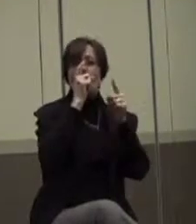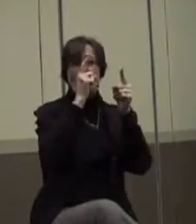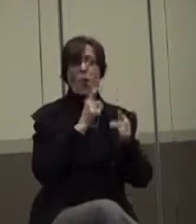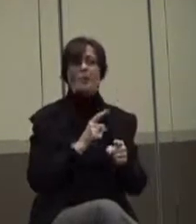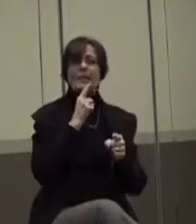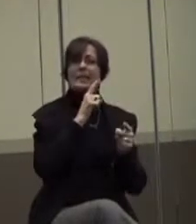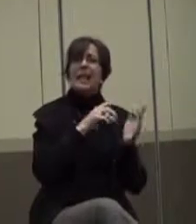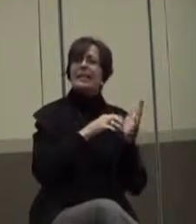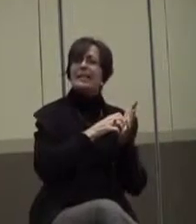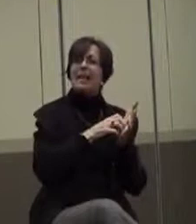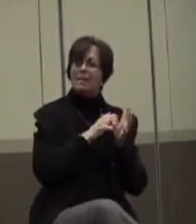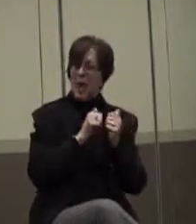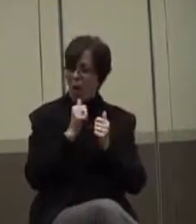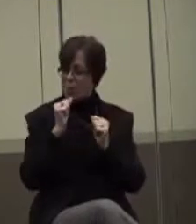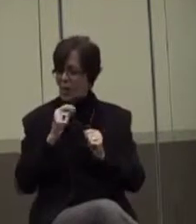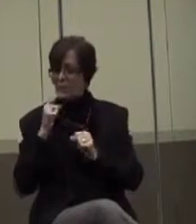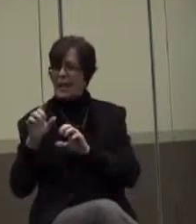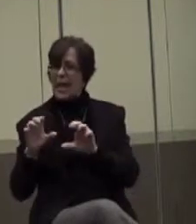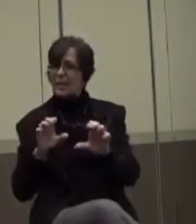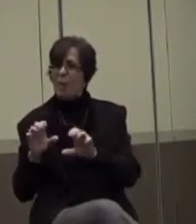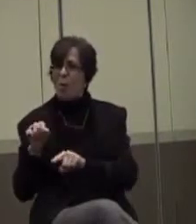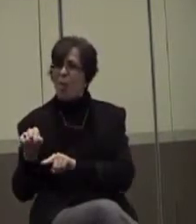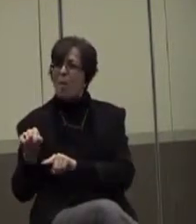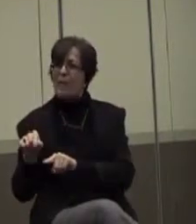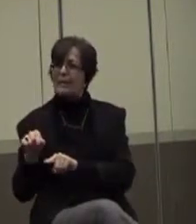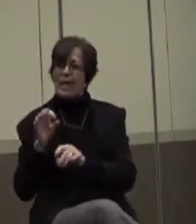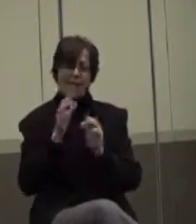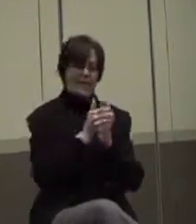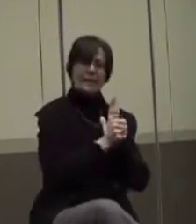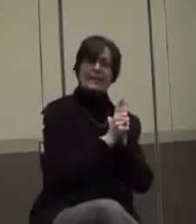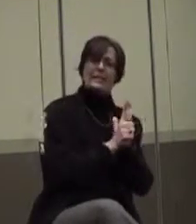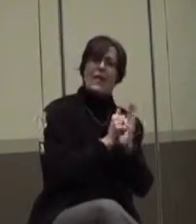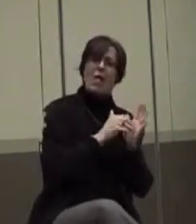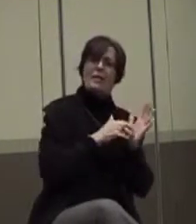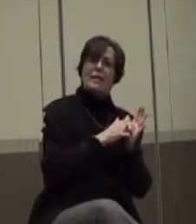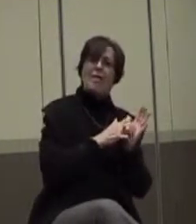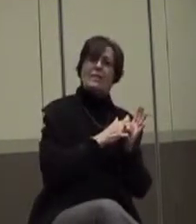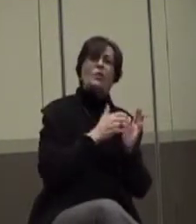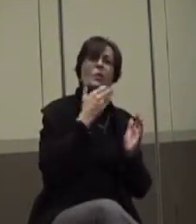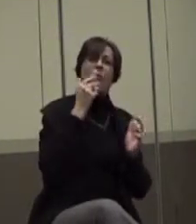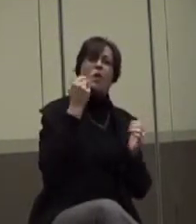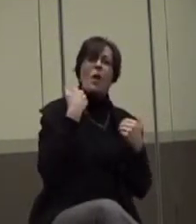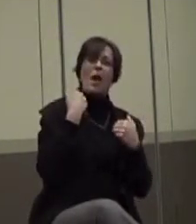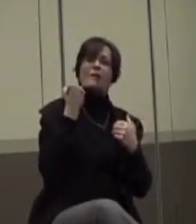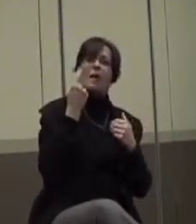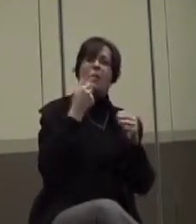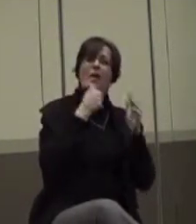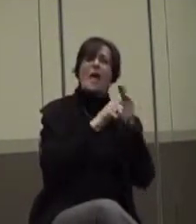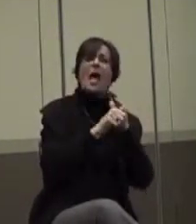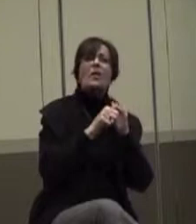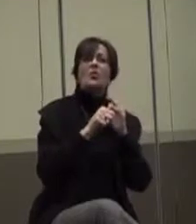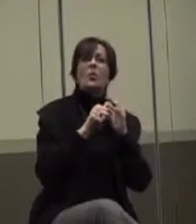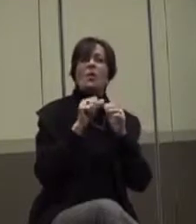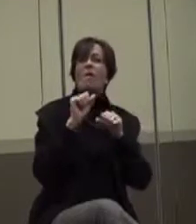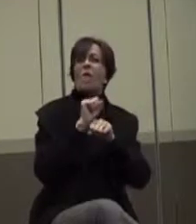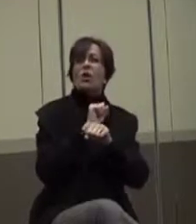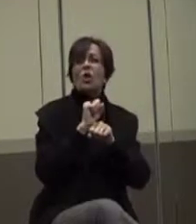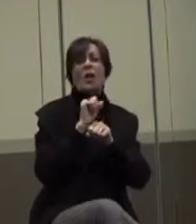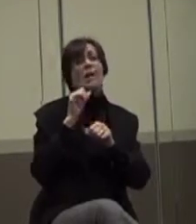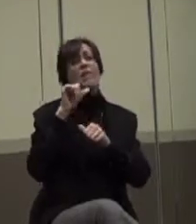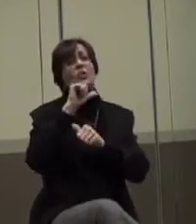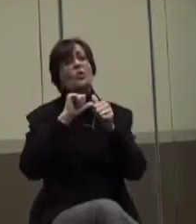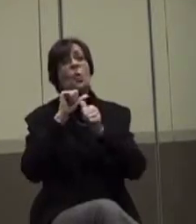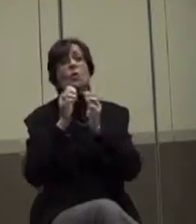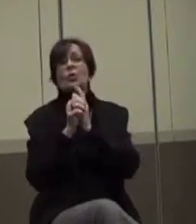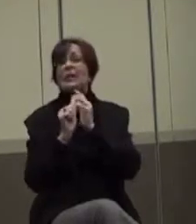possibly say that it's a performance? And if it's a skill deficit, then you better get something under instructional, even if it's just social skill training.